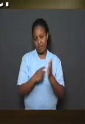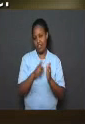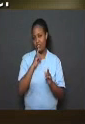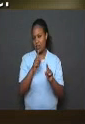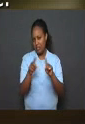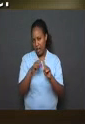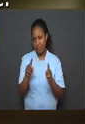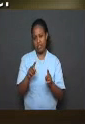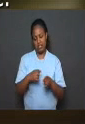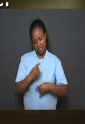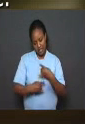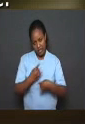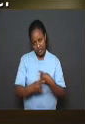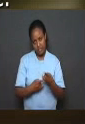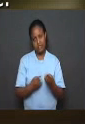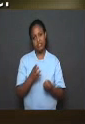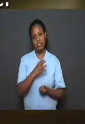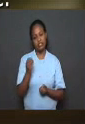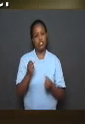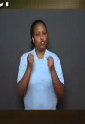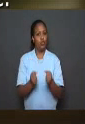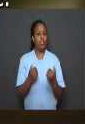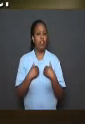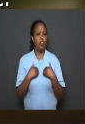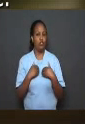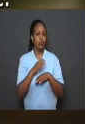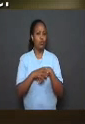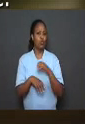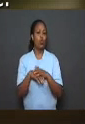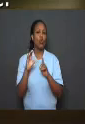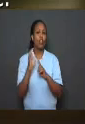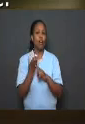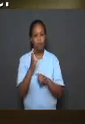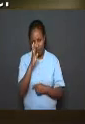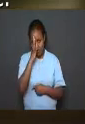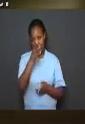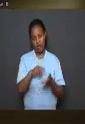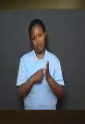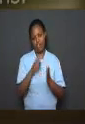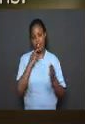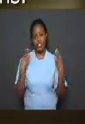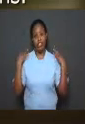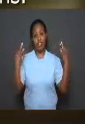workplace for people of different ethnicities and abilities.